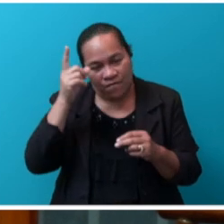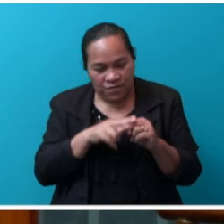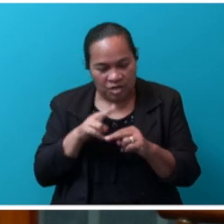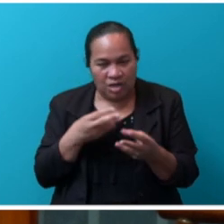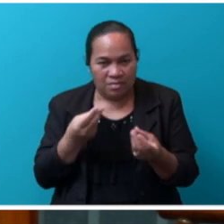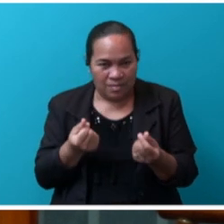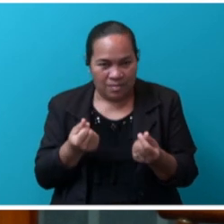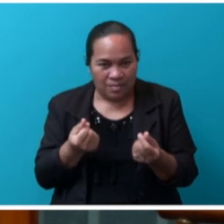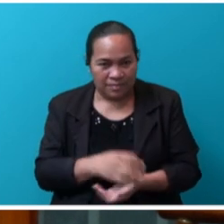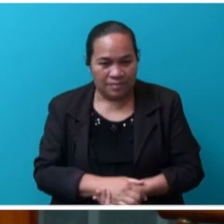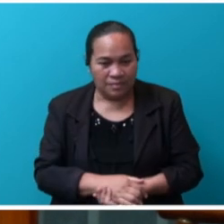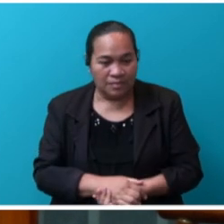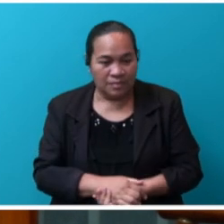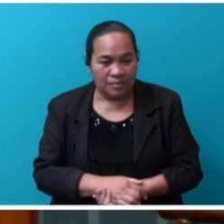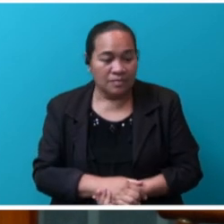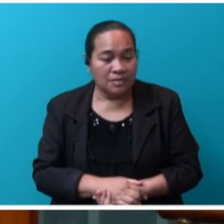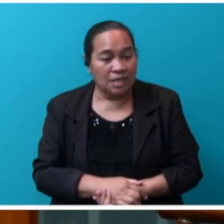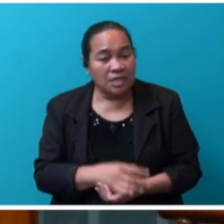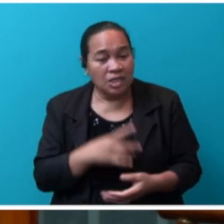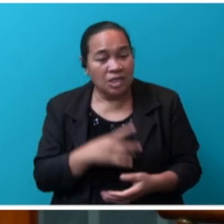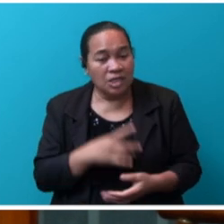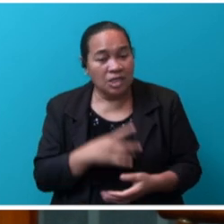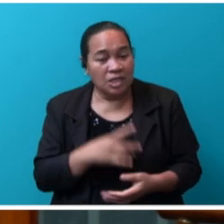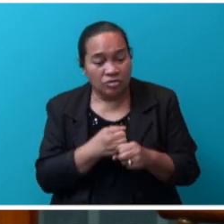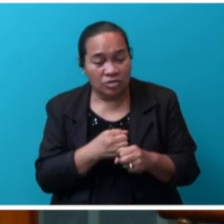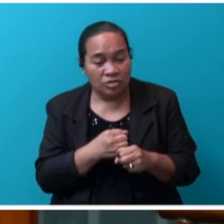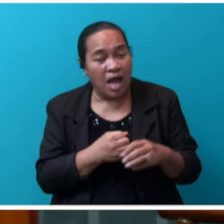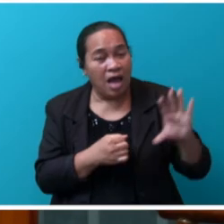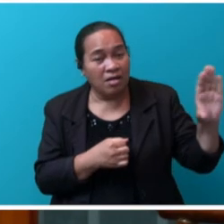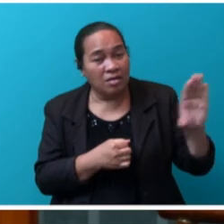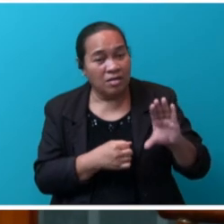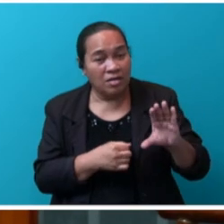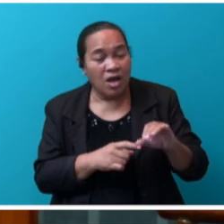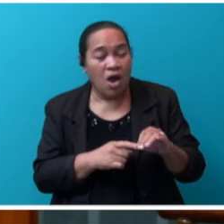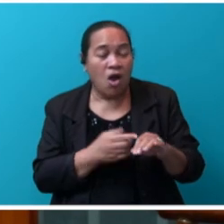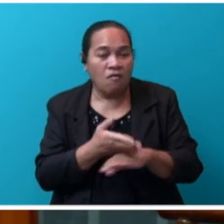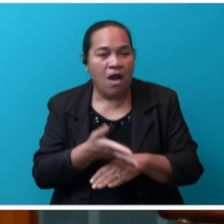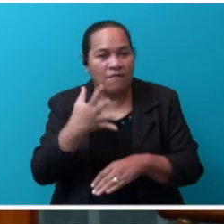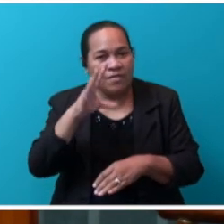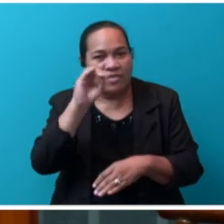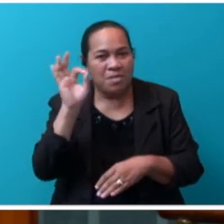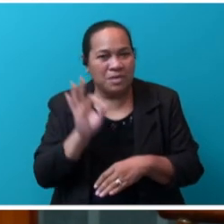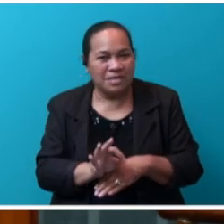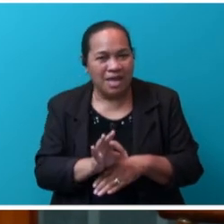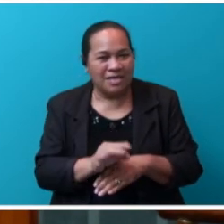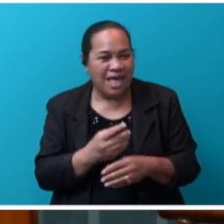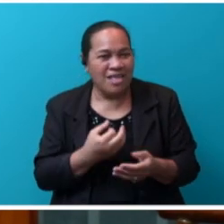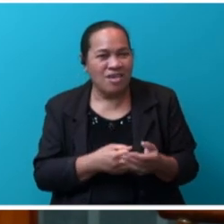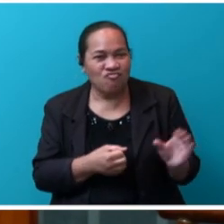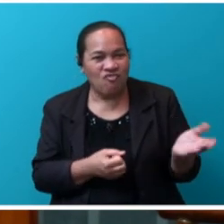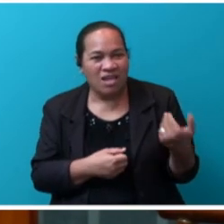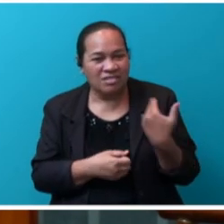overall financing package highly concessional with a grant element of over 50%. Mr. Speaker, sir, the